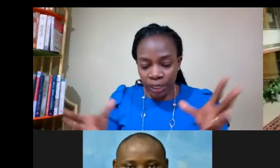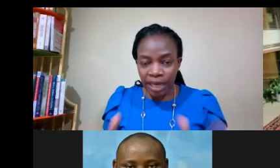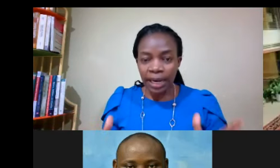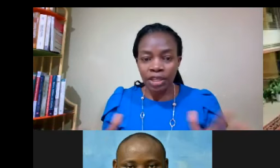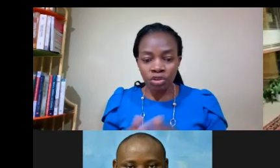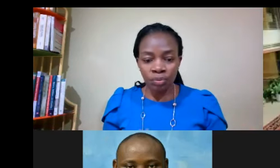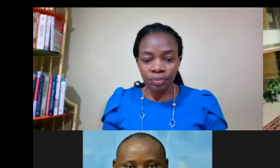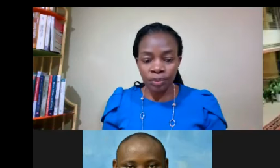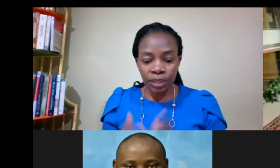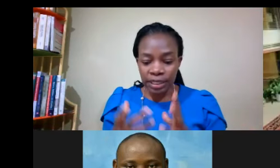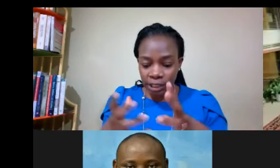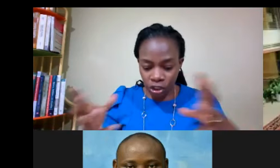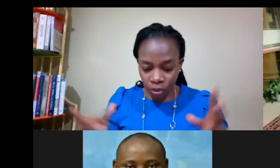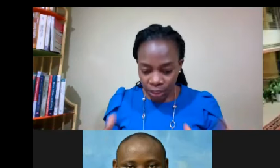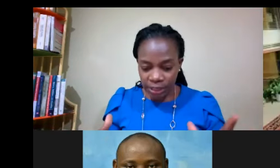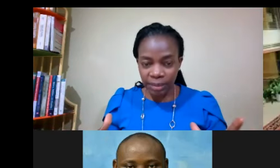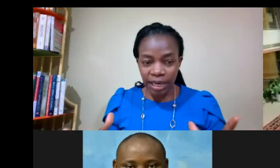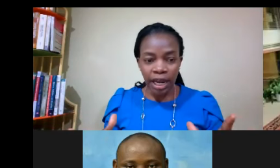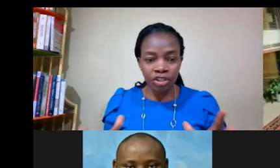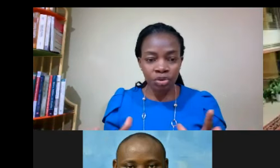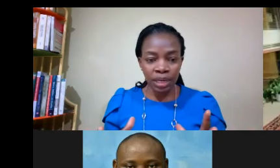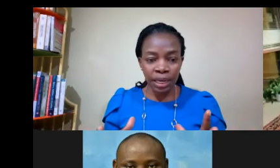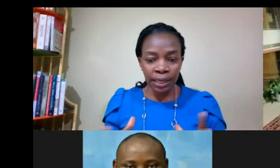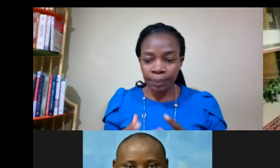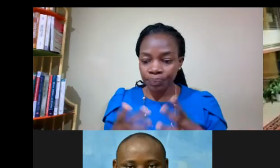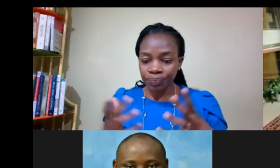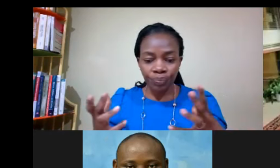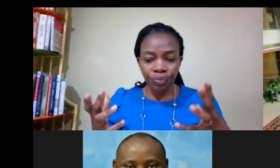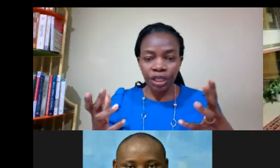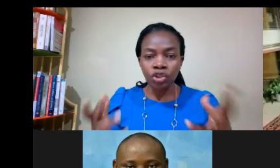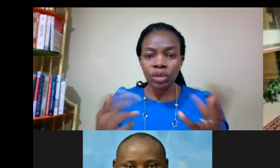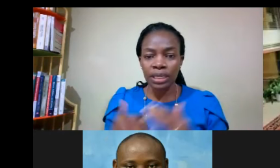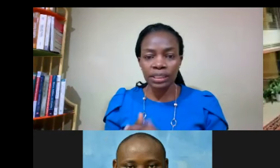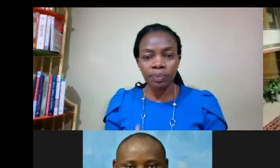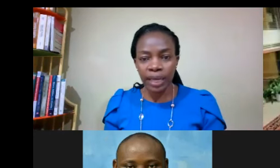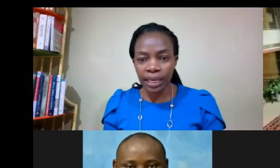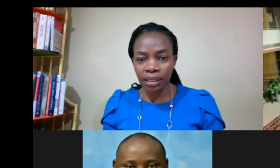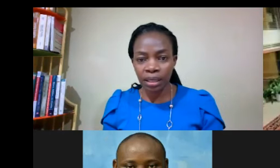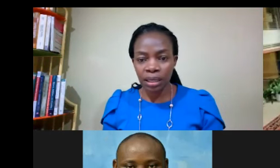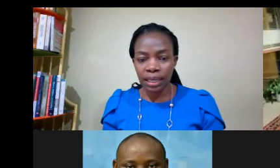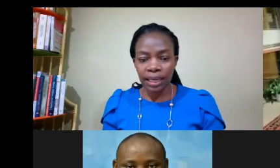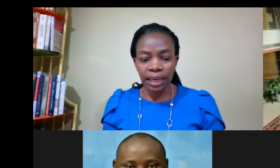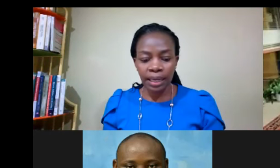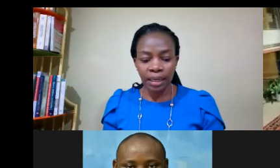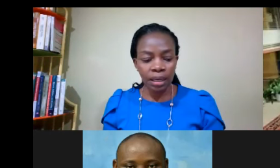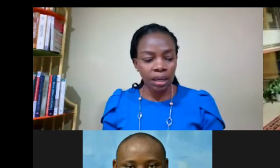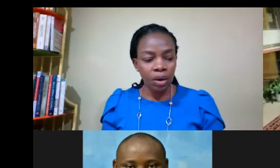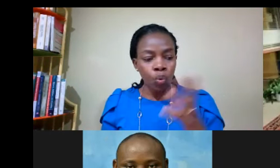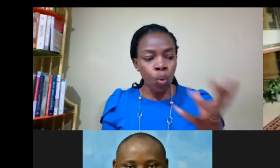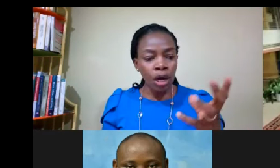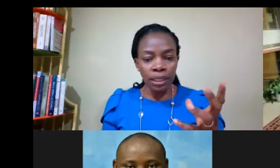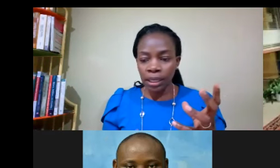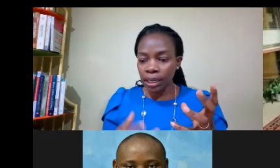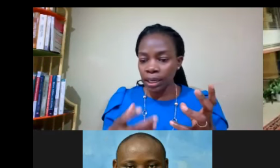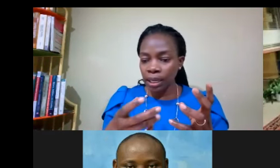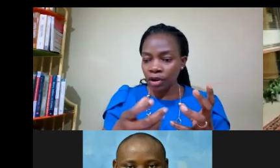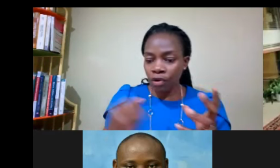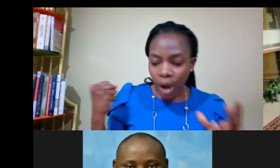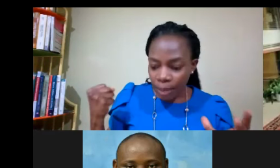So in my classroom, so let's assume this is my classroom and 2 kids are playing and